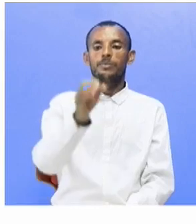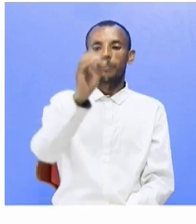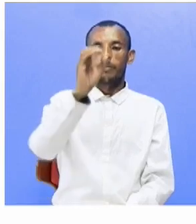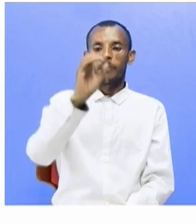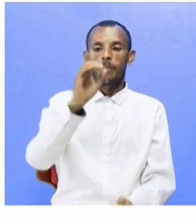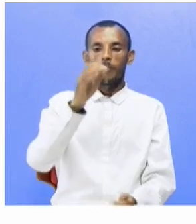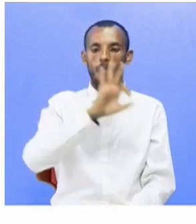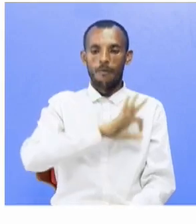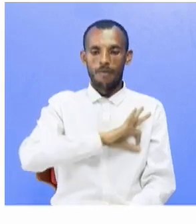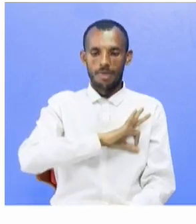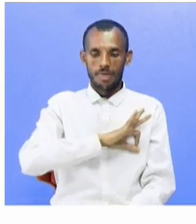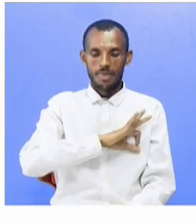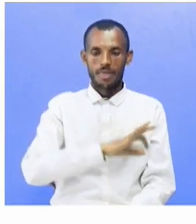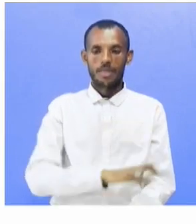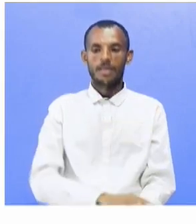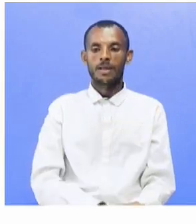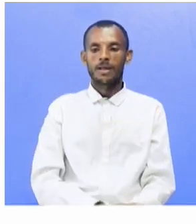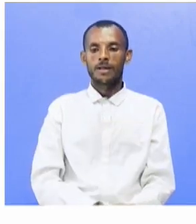profit